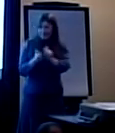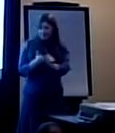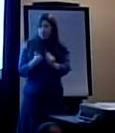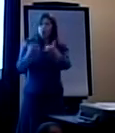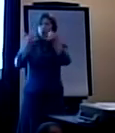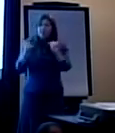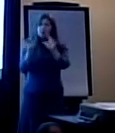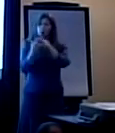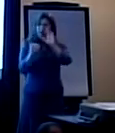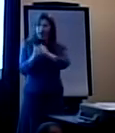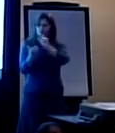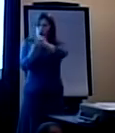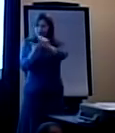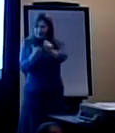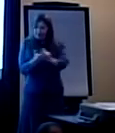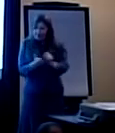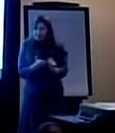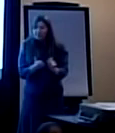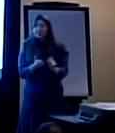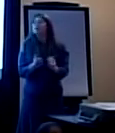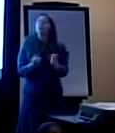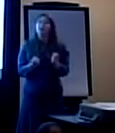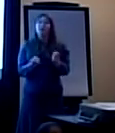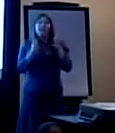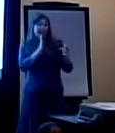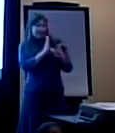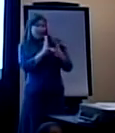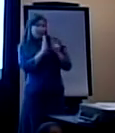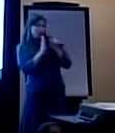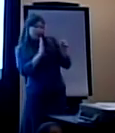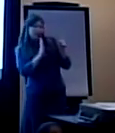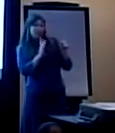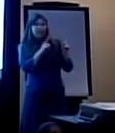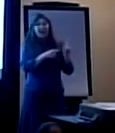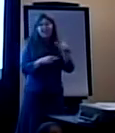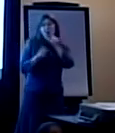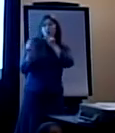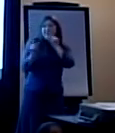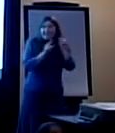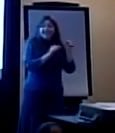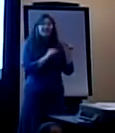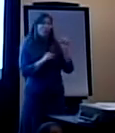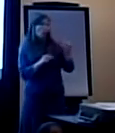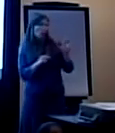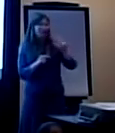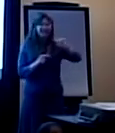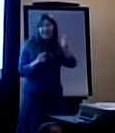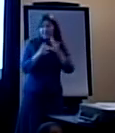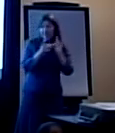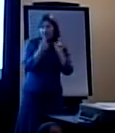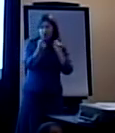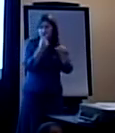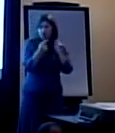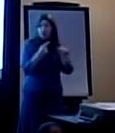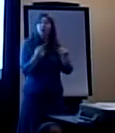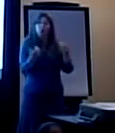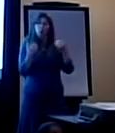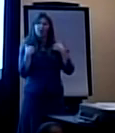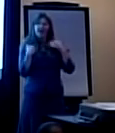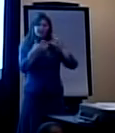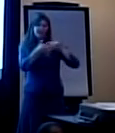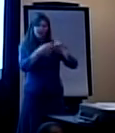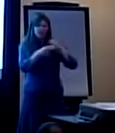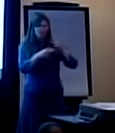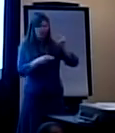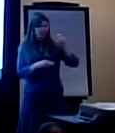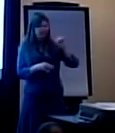to use it effectively. Many of the media technologies we're looking at now, from tweeting, texting. There was a Nielsen study that said, you know,